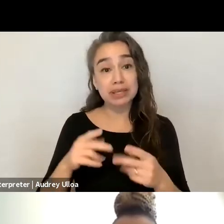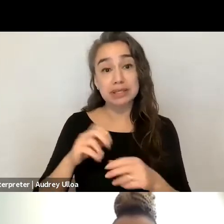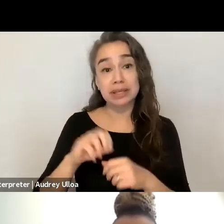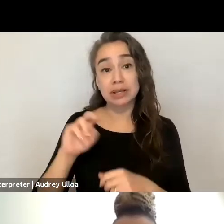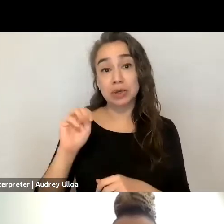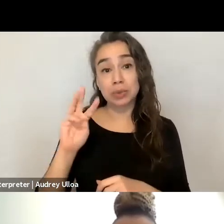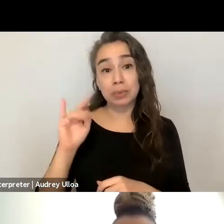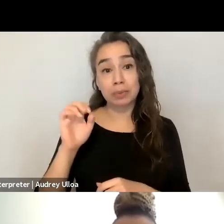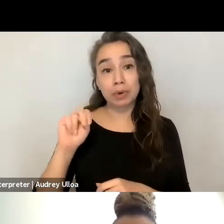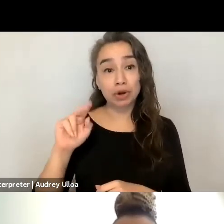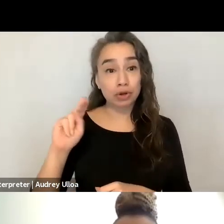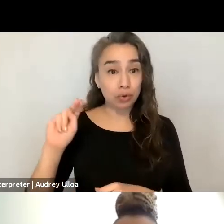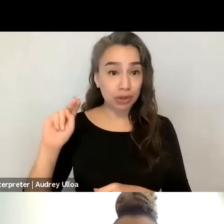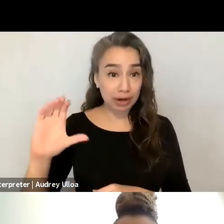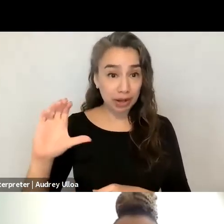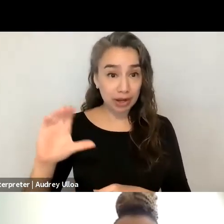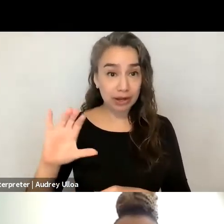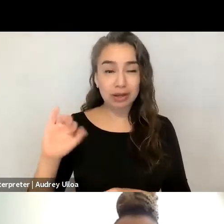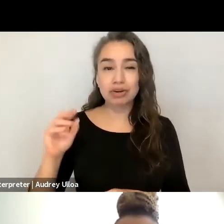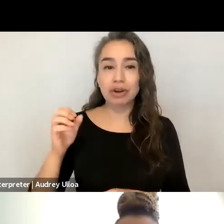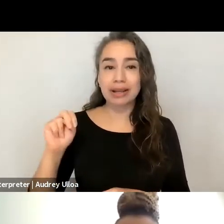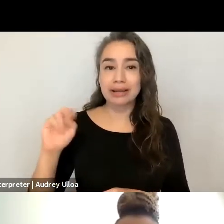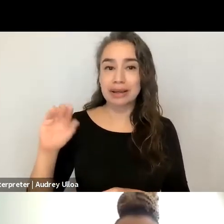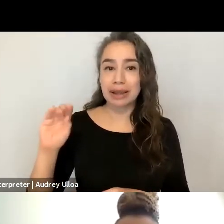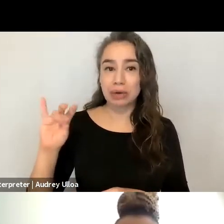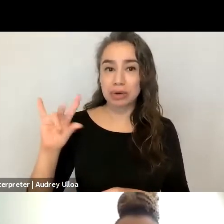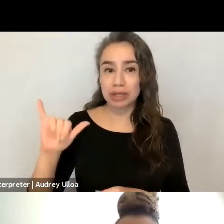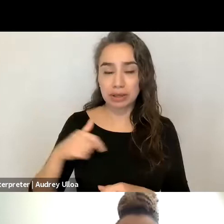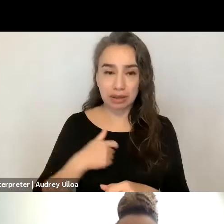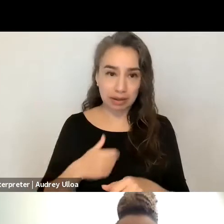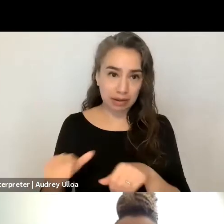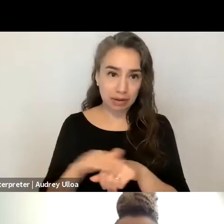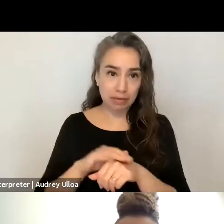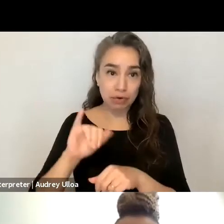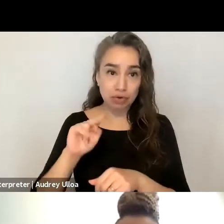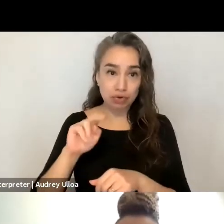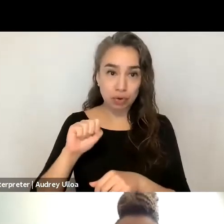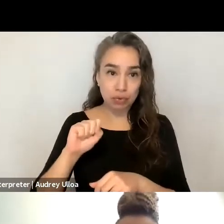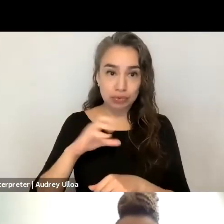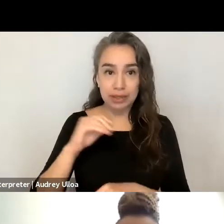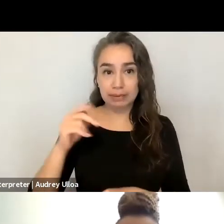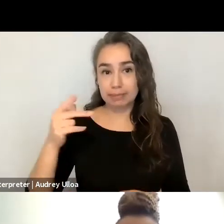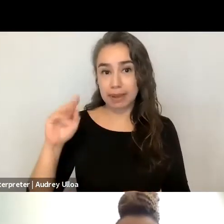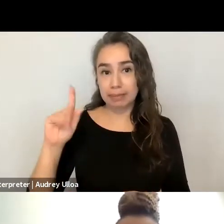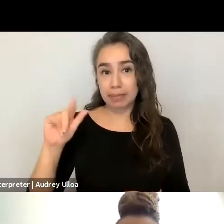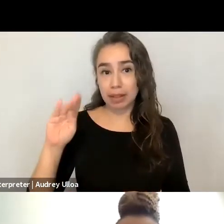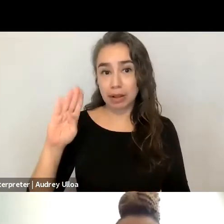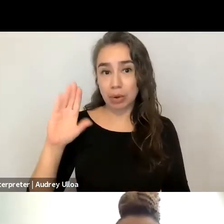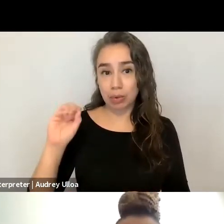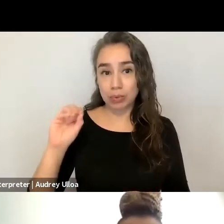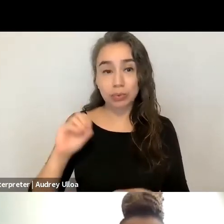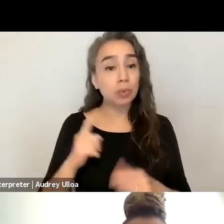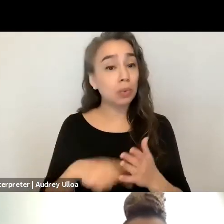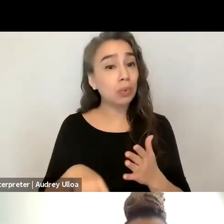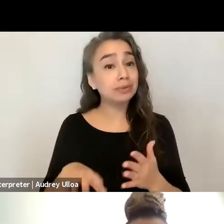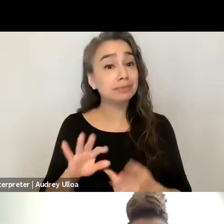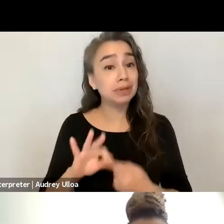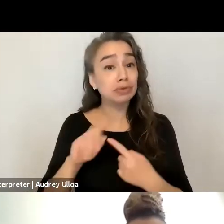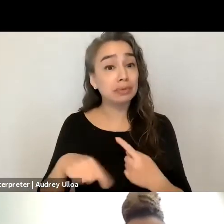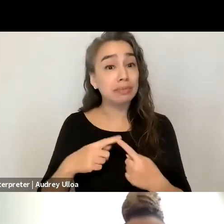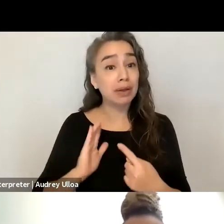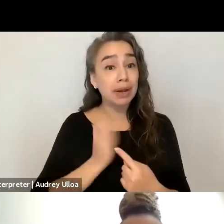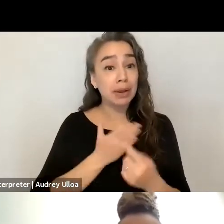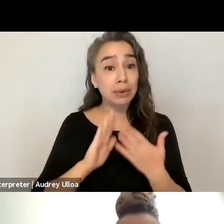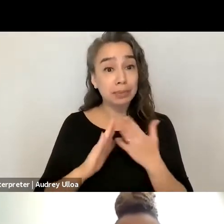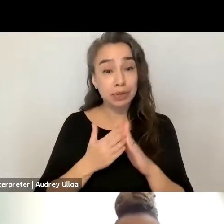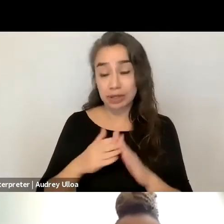which is in Craven County, and I also cover Jones and Pamlico. And what's special about our community is while Craven has a population